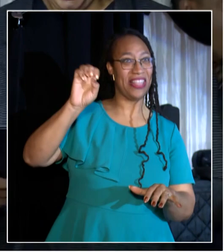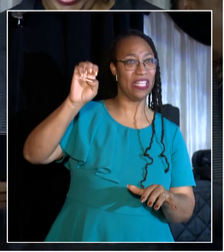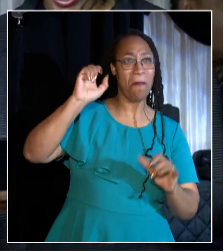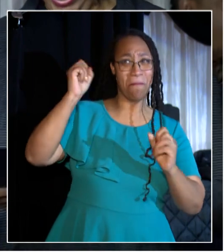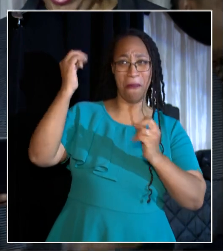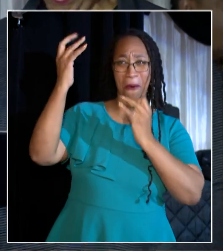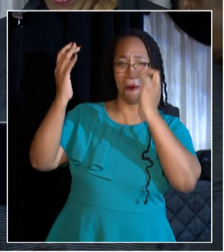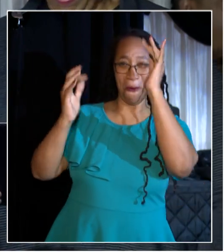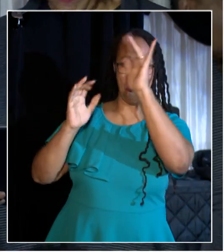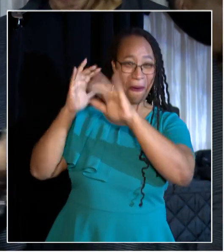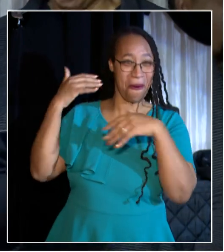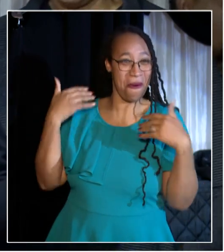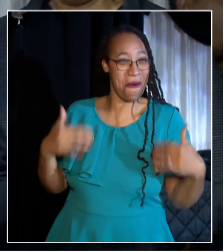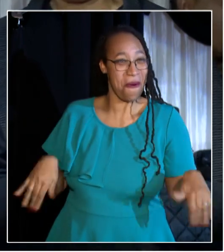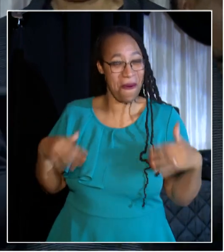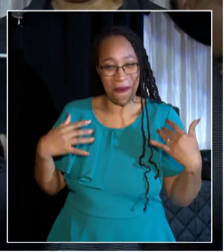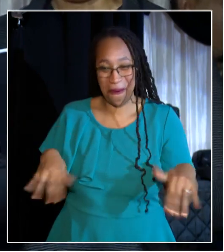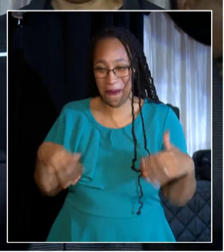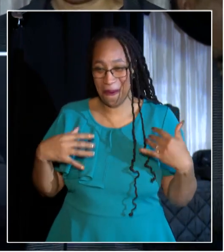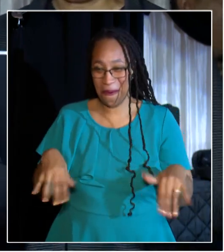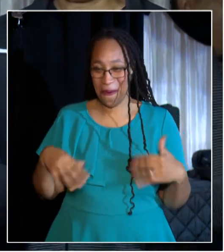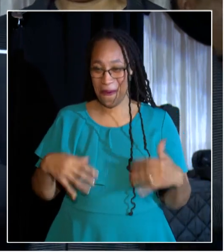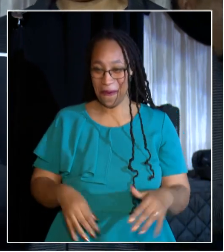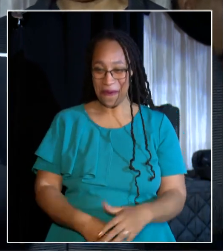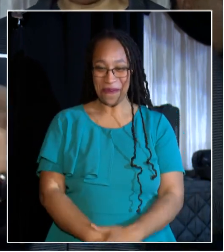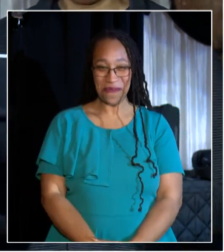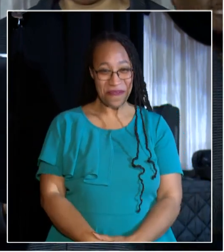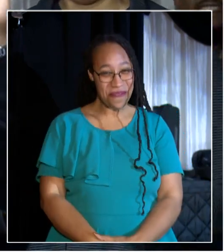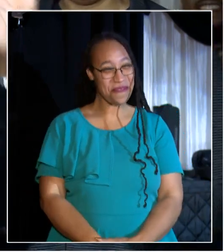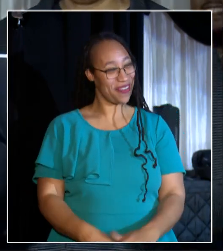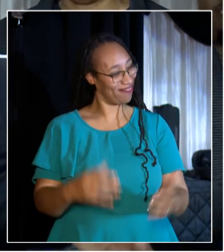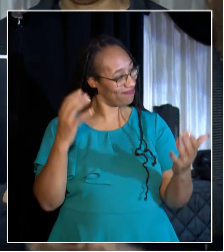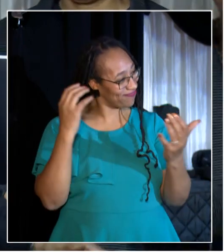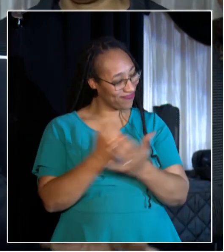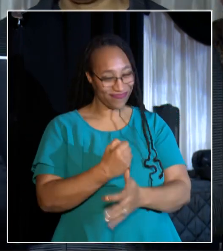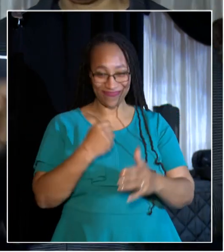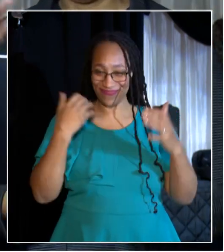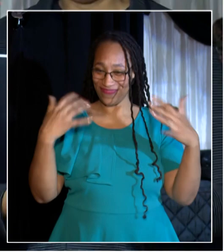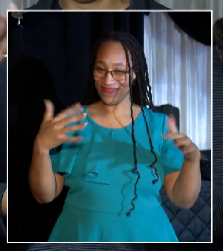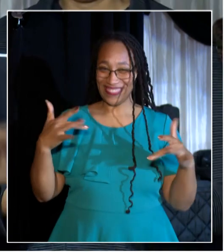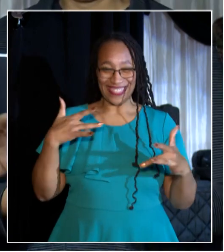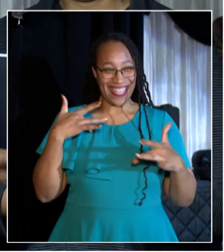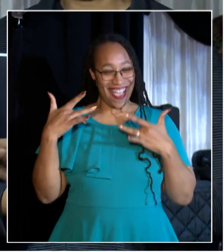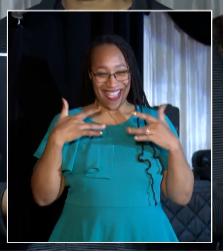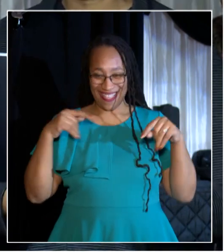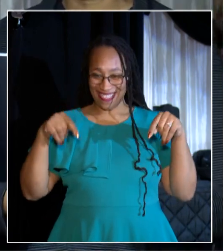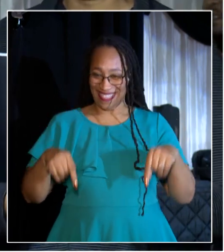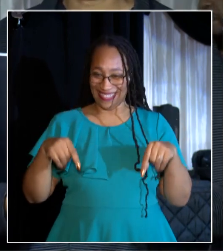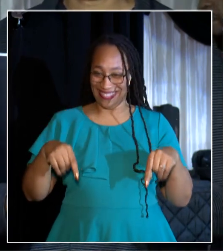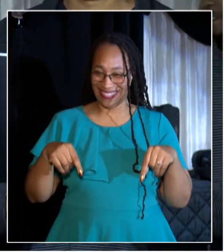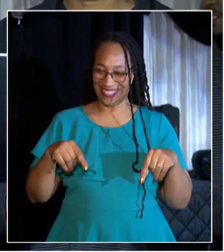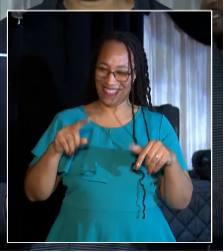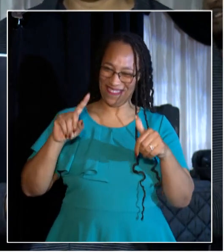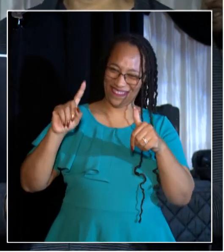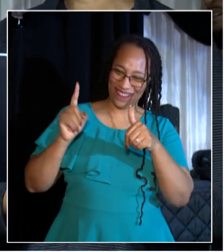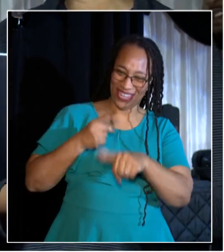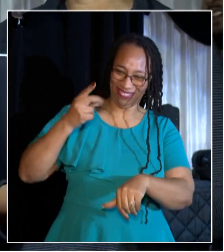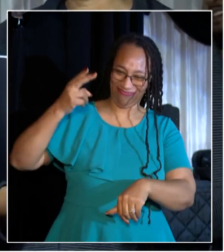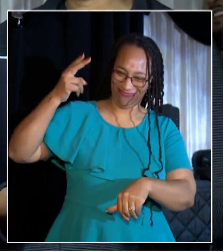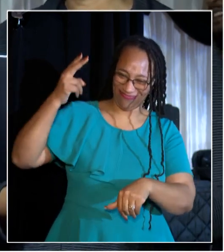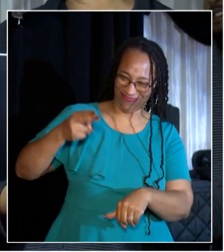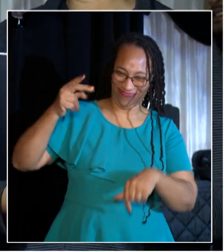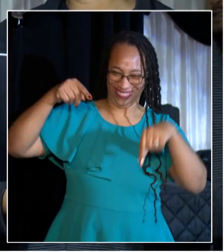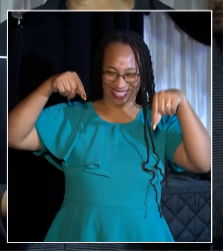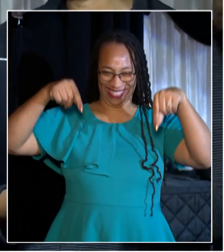That's what I am talking about. So I'm super excited to be here. This is my first time ever in the Carlisle room. I